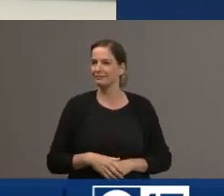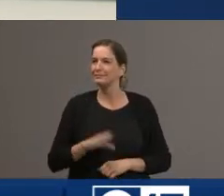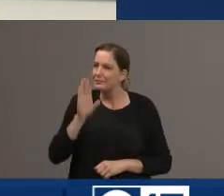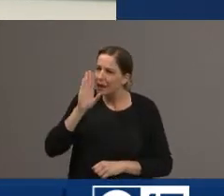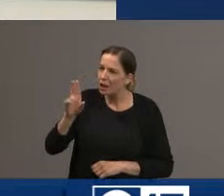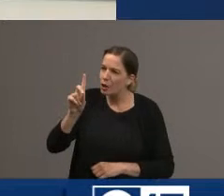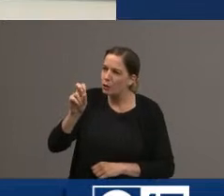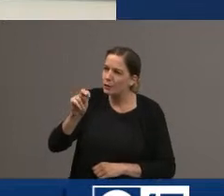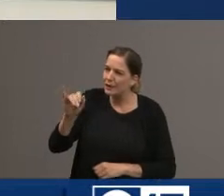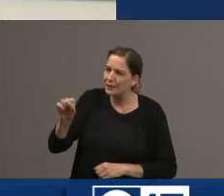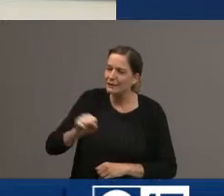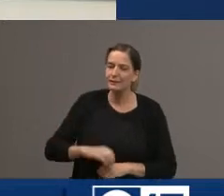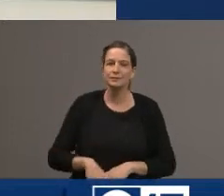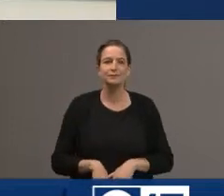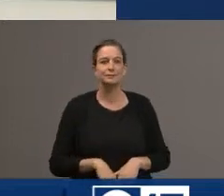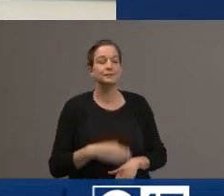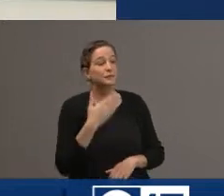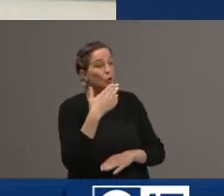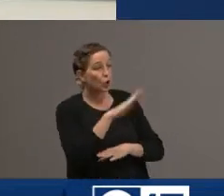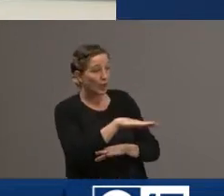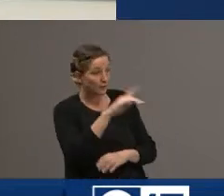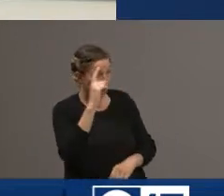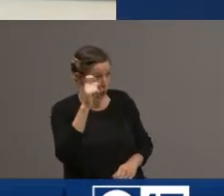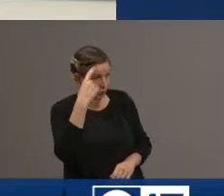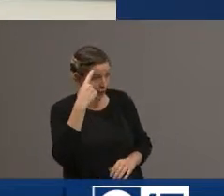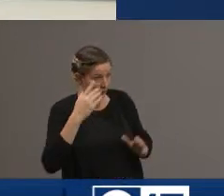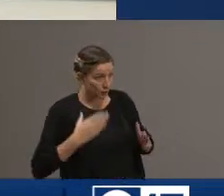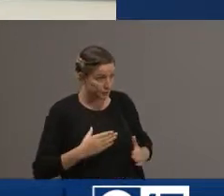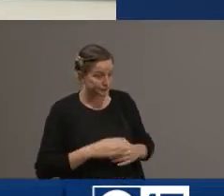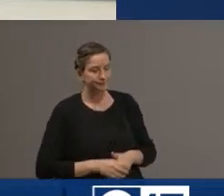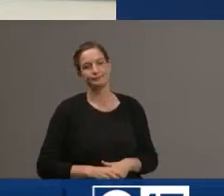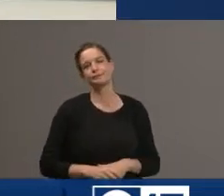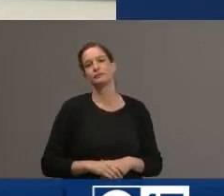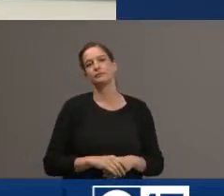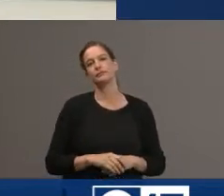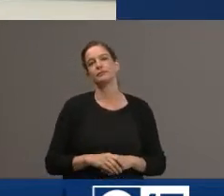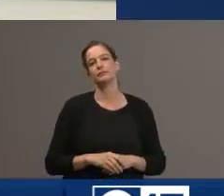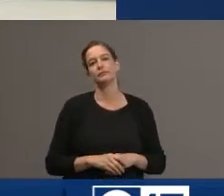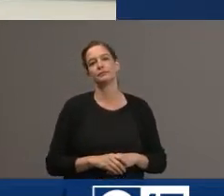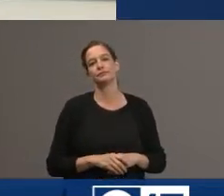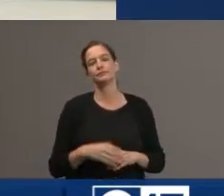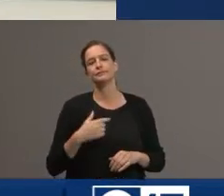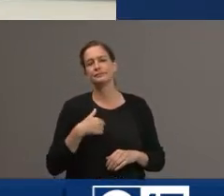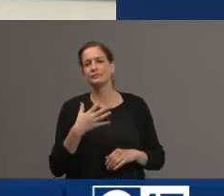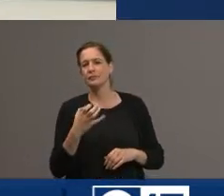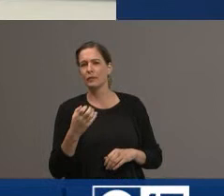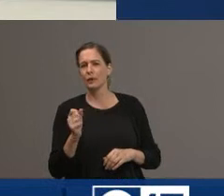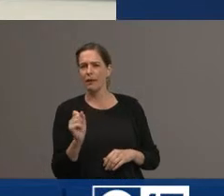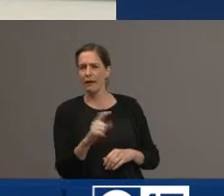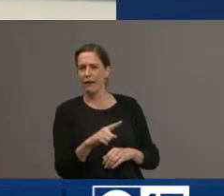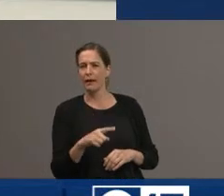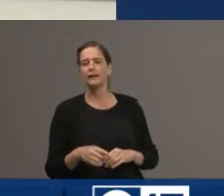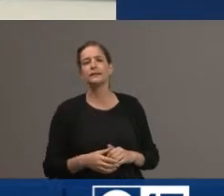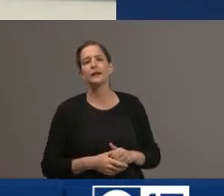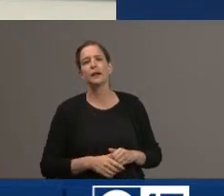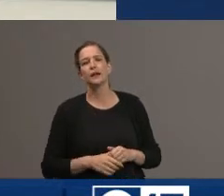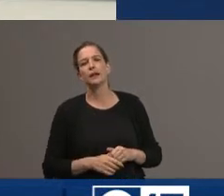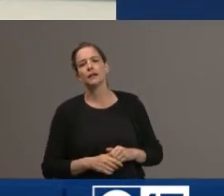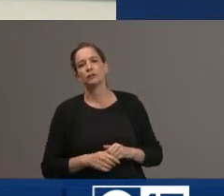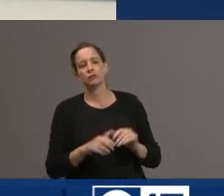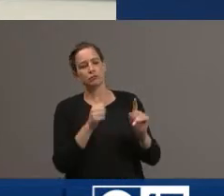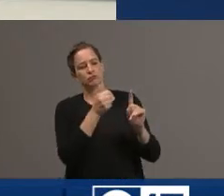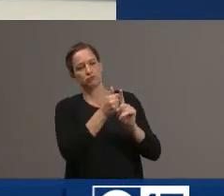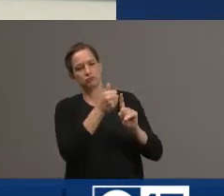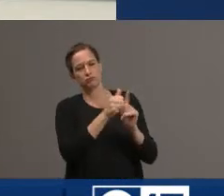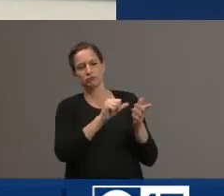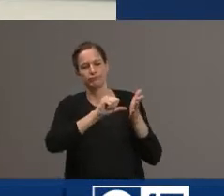Hi, Dennis. Good afternoon, Governor. So I just wanted to ask you, you're stressing here today that the